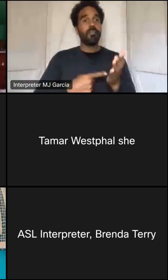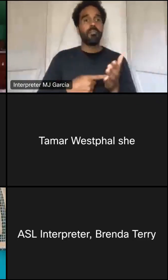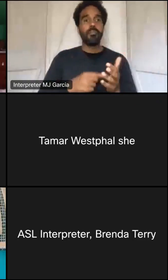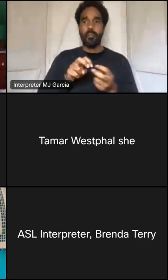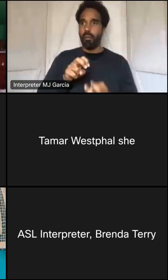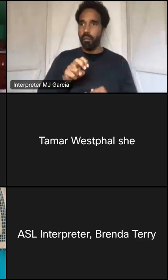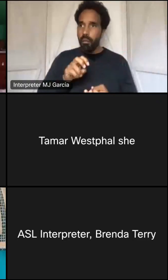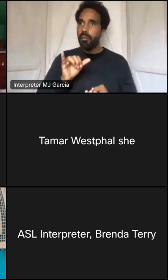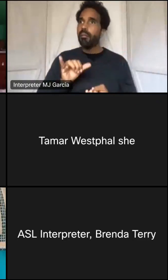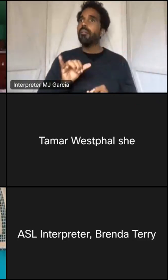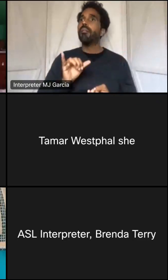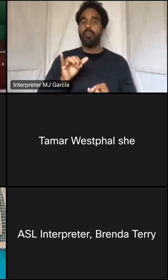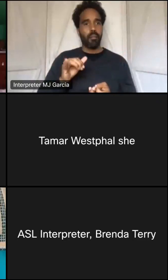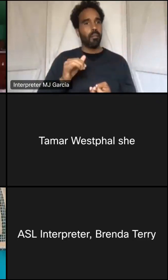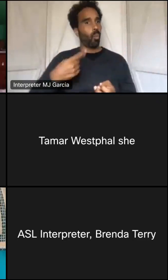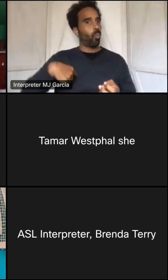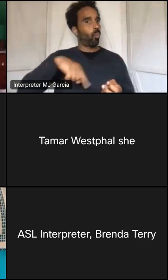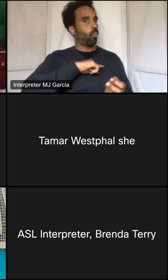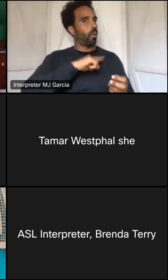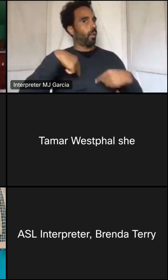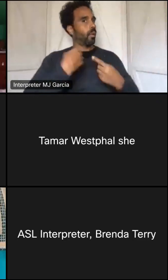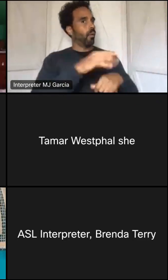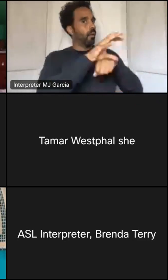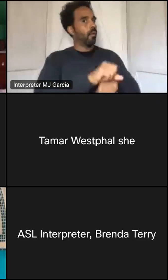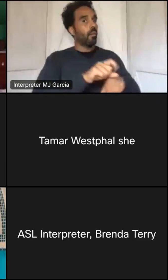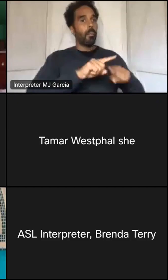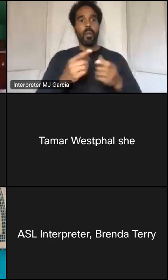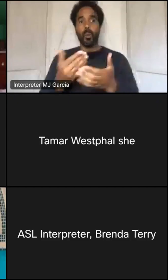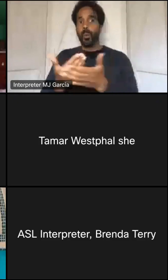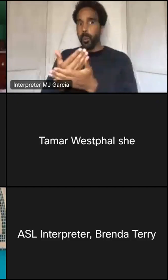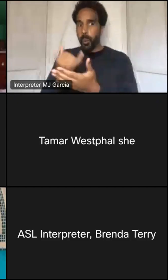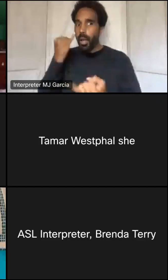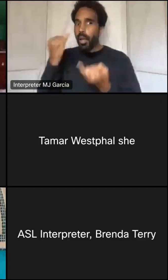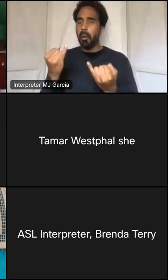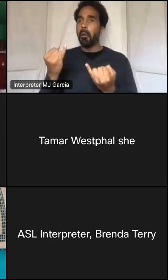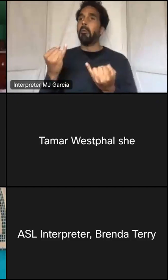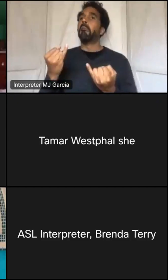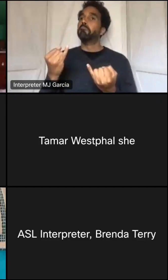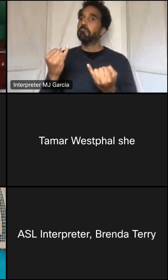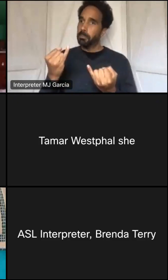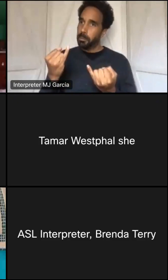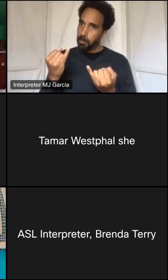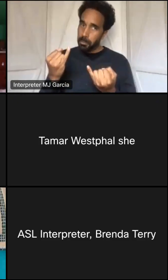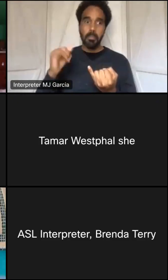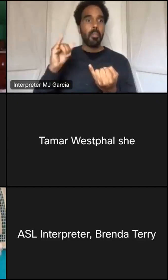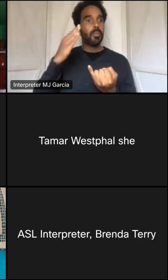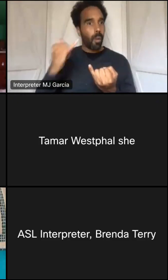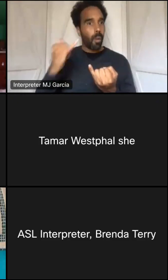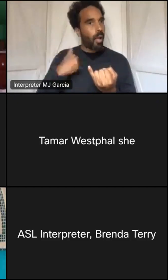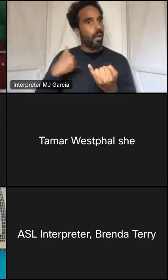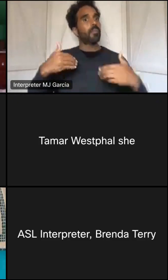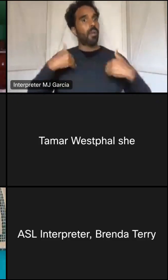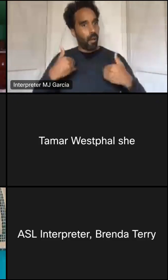oh, you know, I know how we do this, how we're supposed to do this. But when we hear the people are like, oh, you know, that's why we have this program, because we want